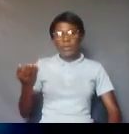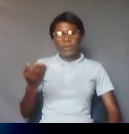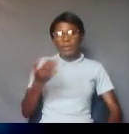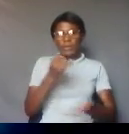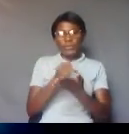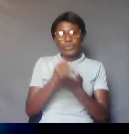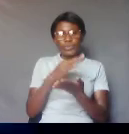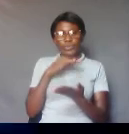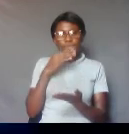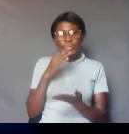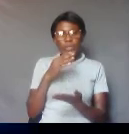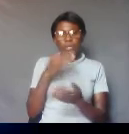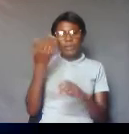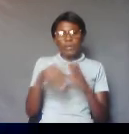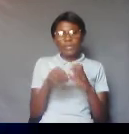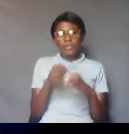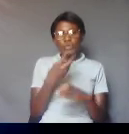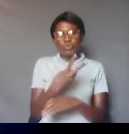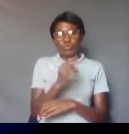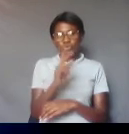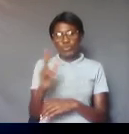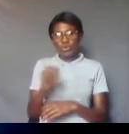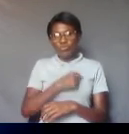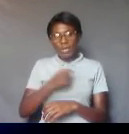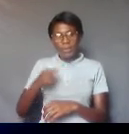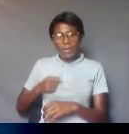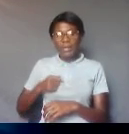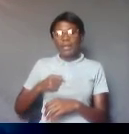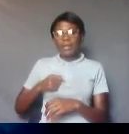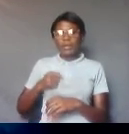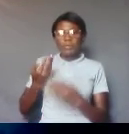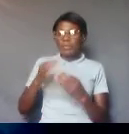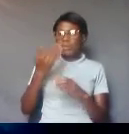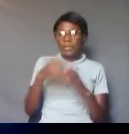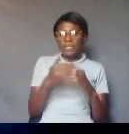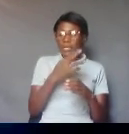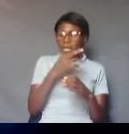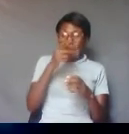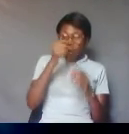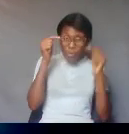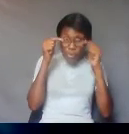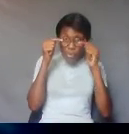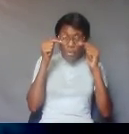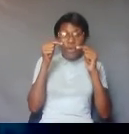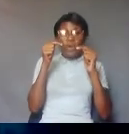us reach to the point of acknowledging that we are all born differently and differently abled